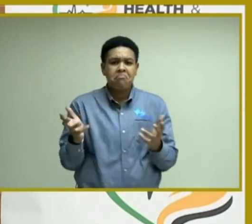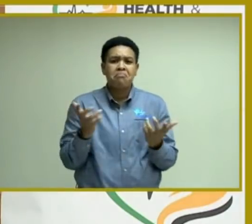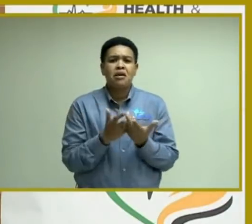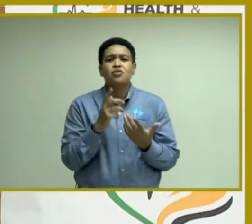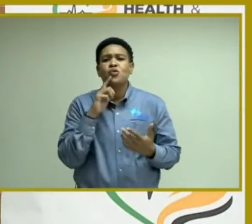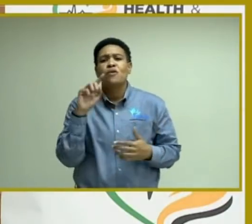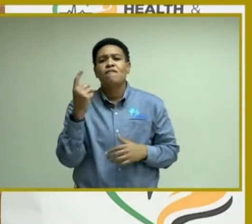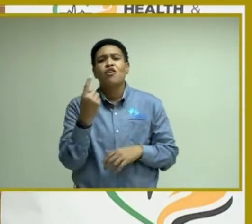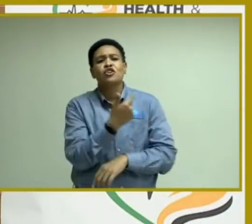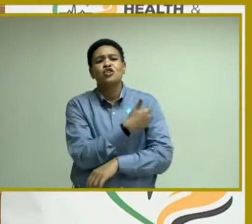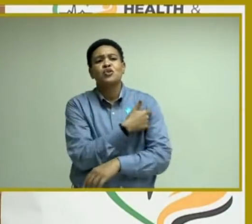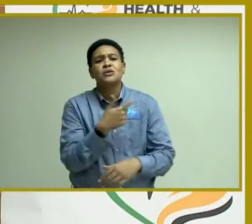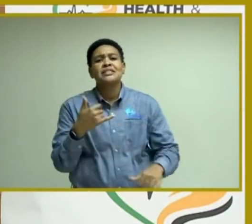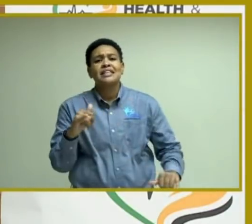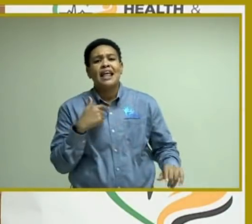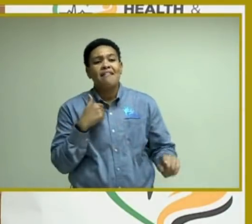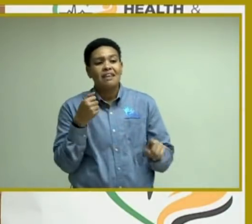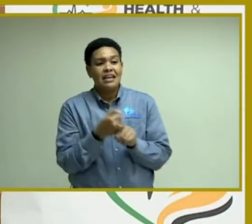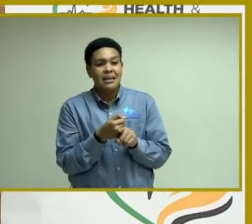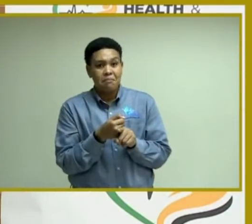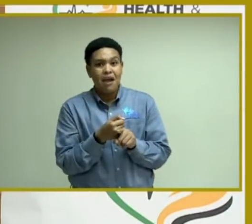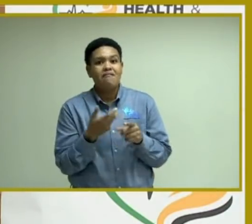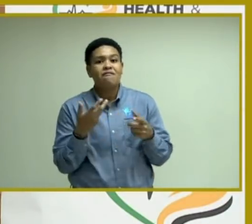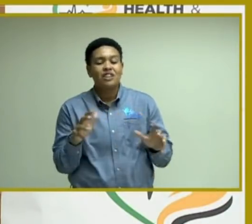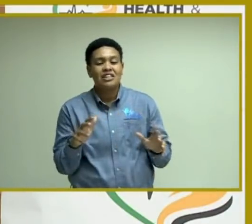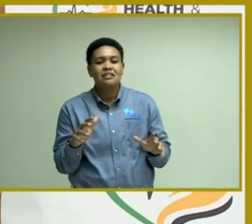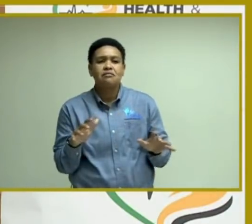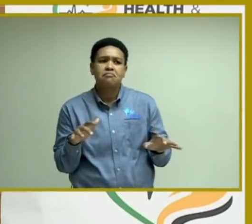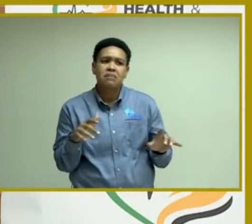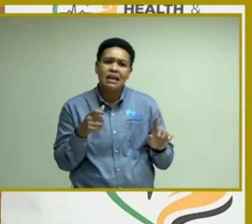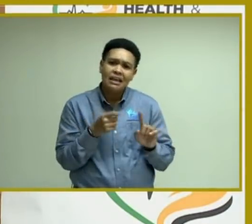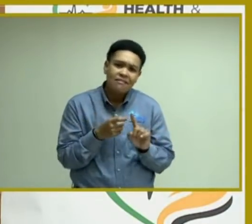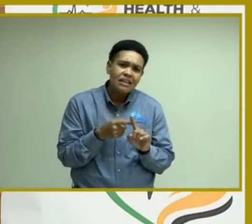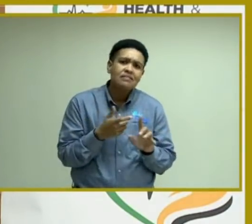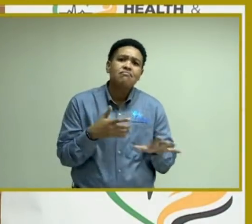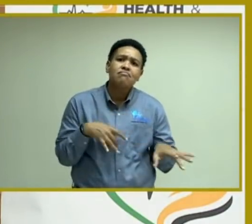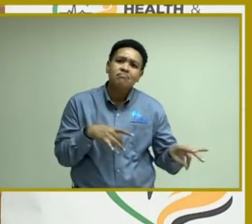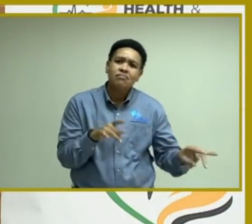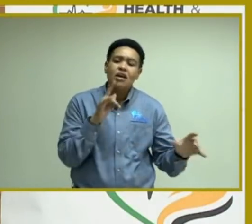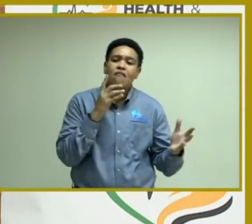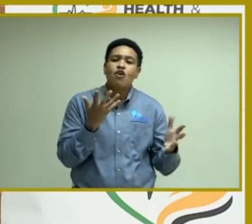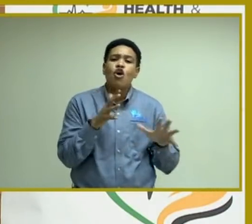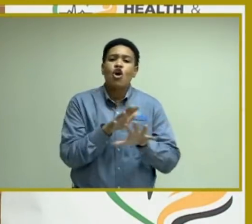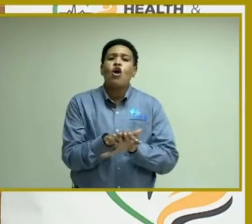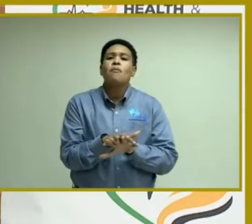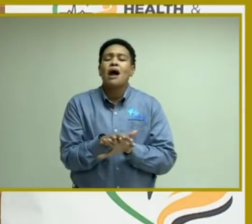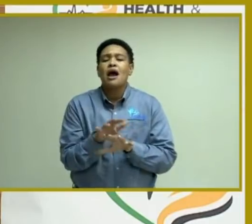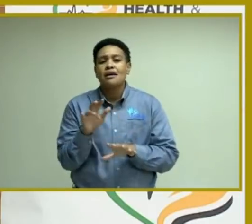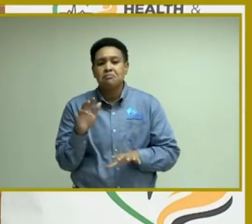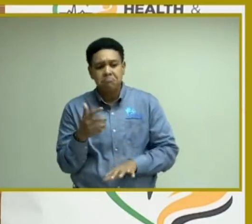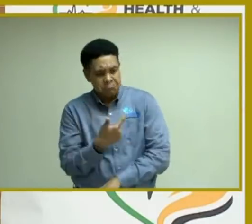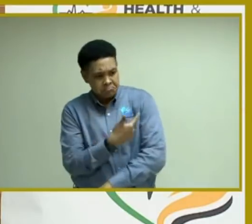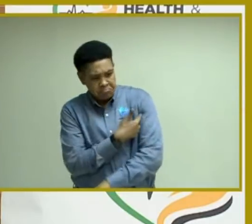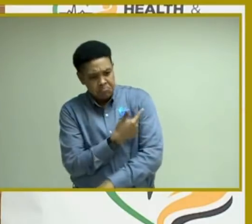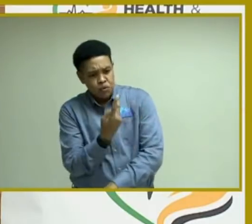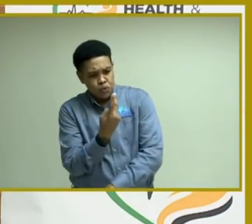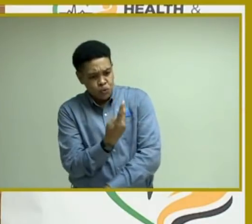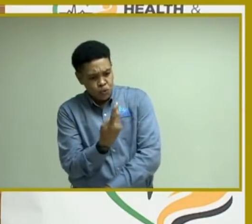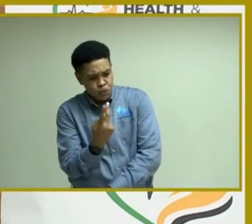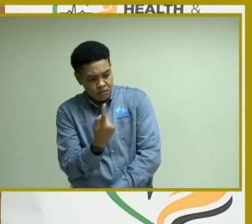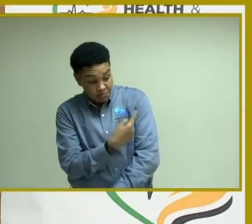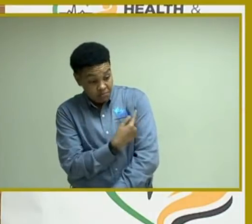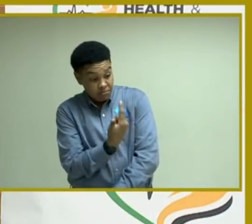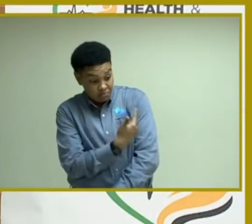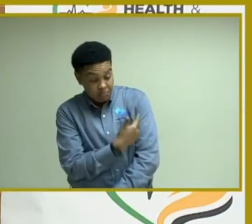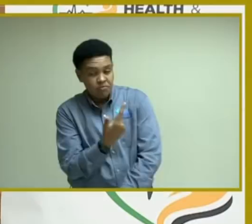dose would have still had its impact. The efficacy of the combined dosage would still be intact. You will